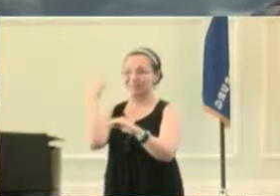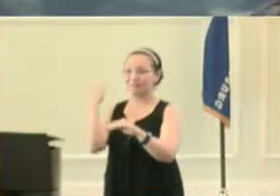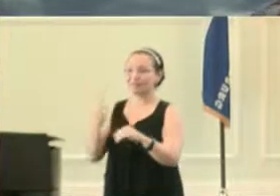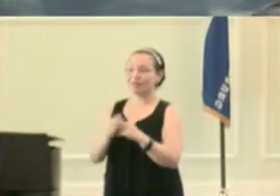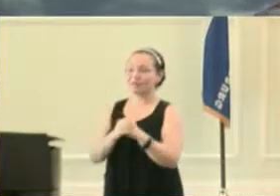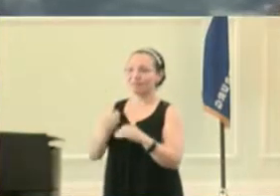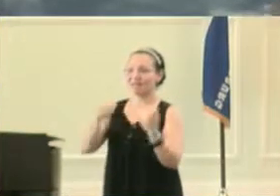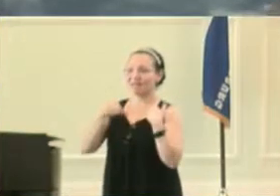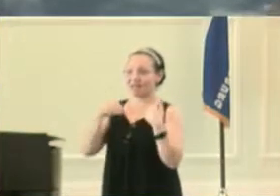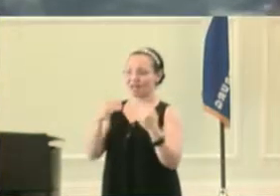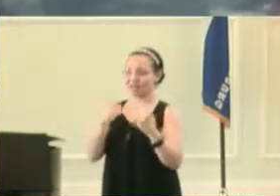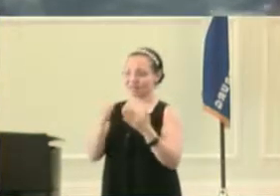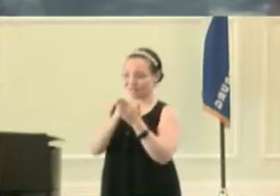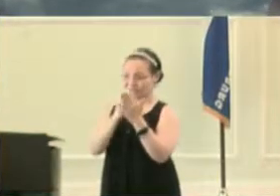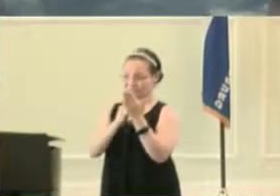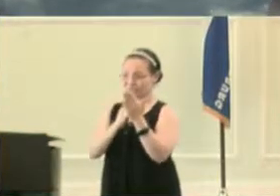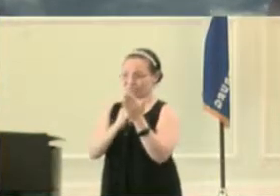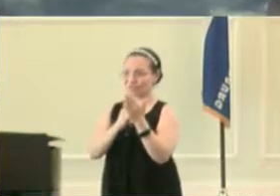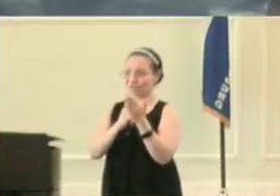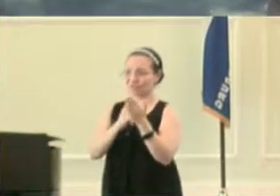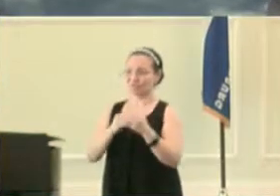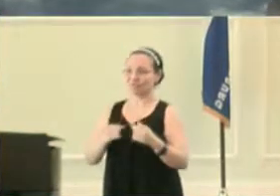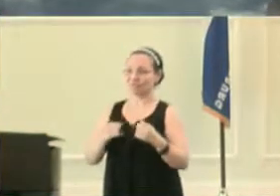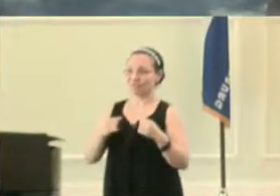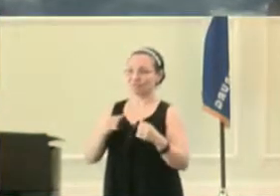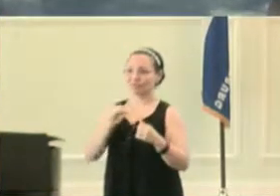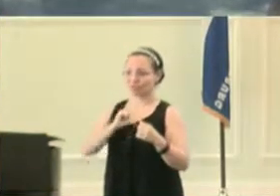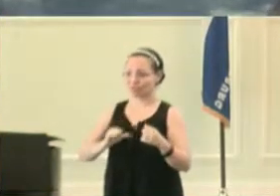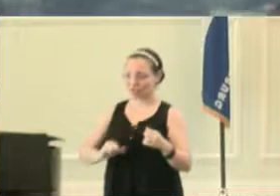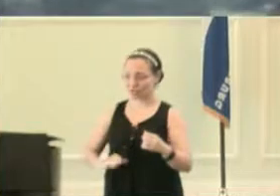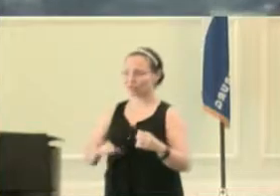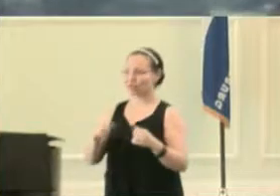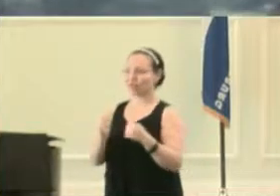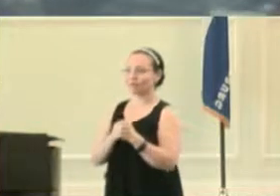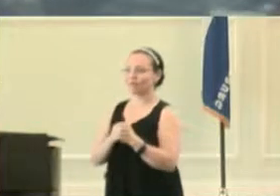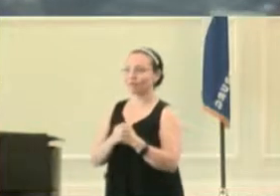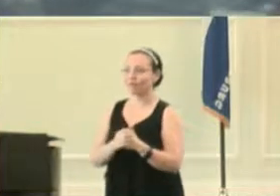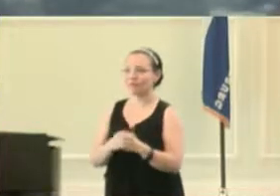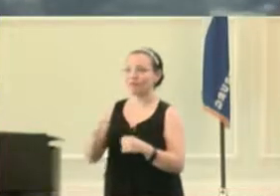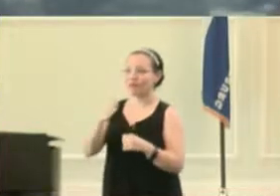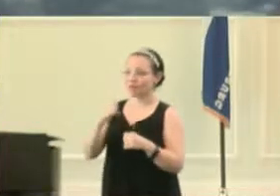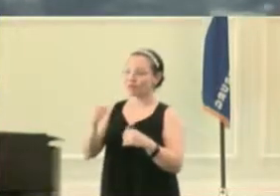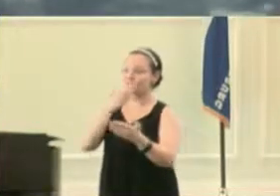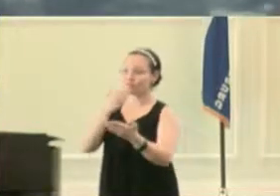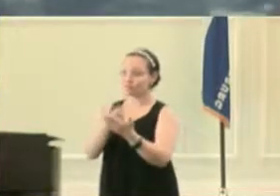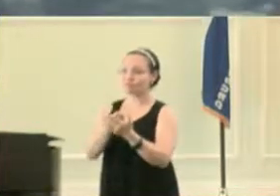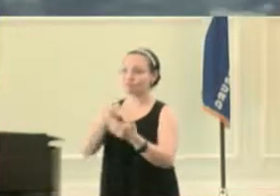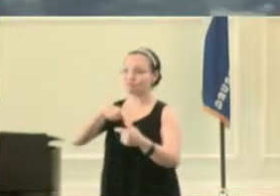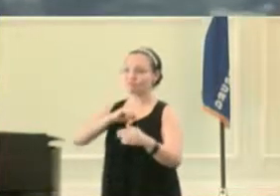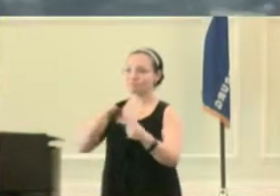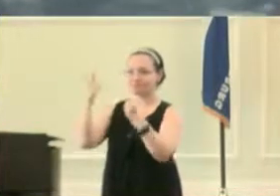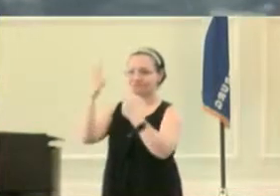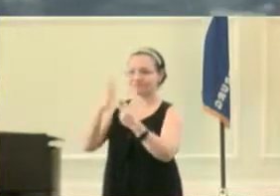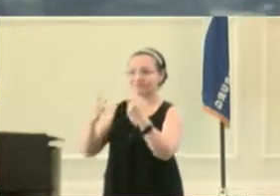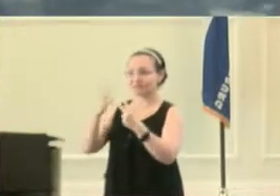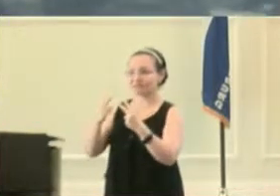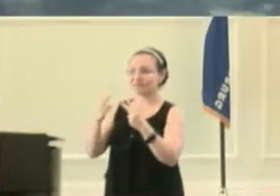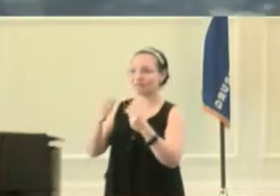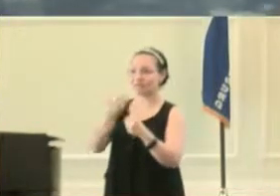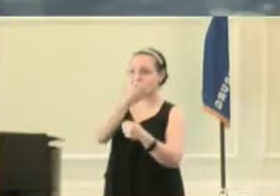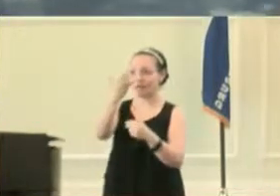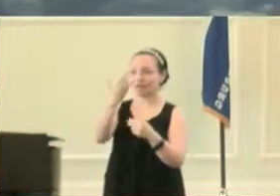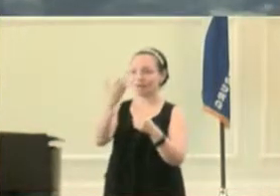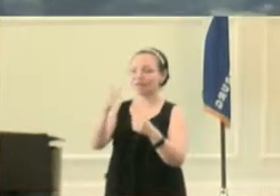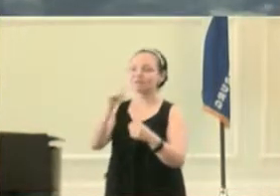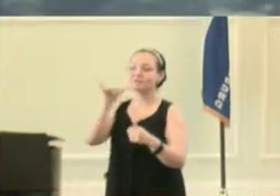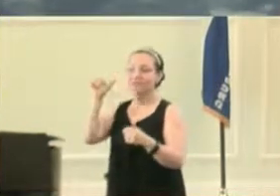had an operation, and the operation was successful. We were able to visit with him yesterday up in Woodbridge, and so